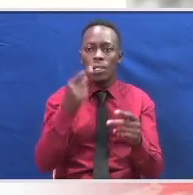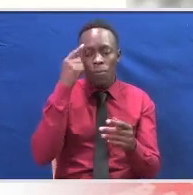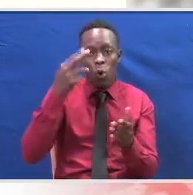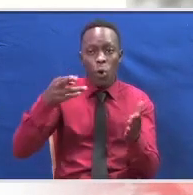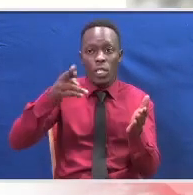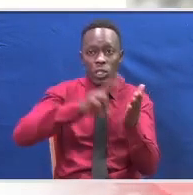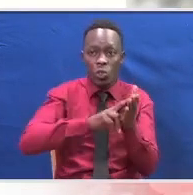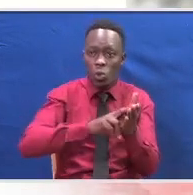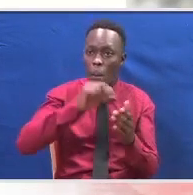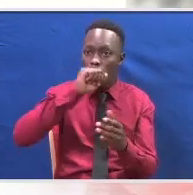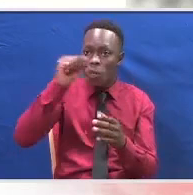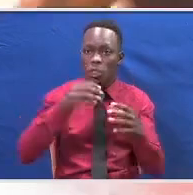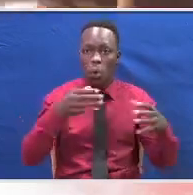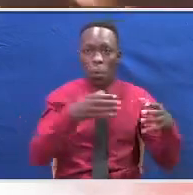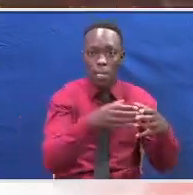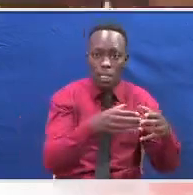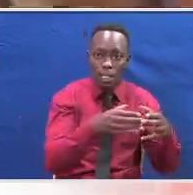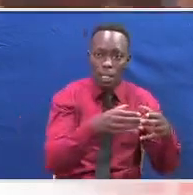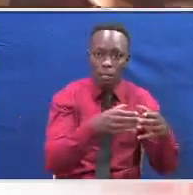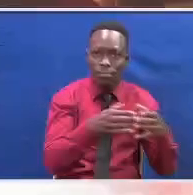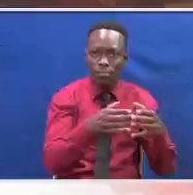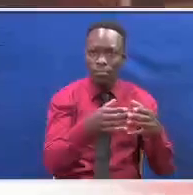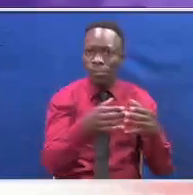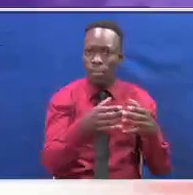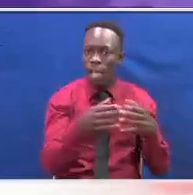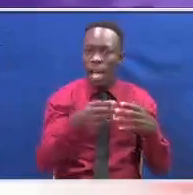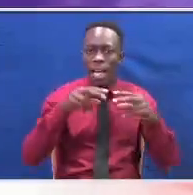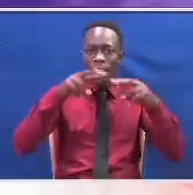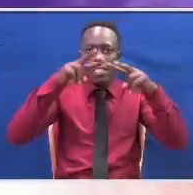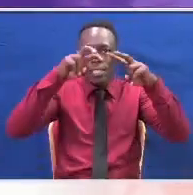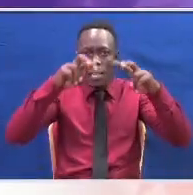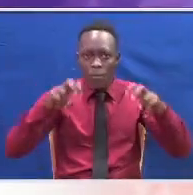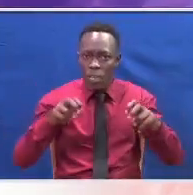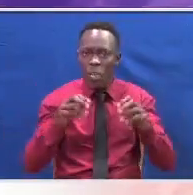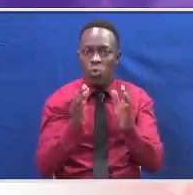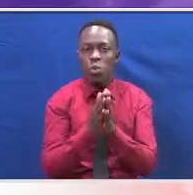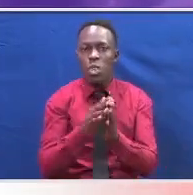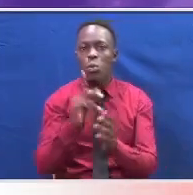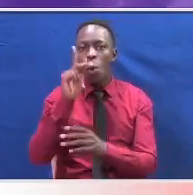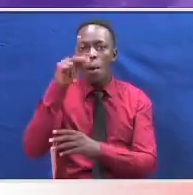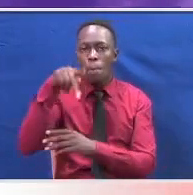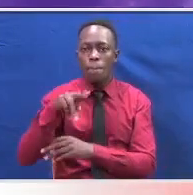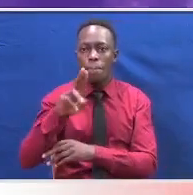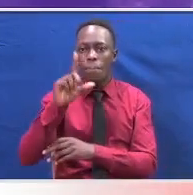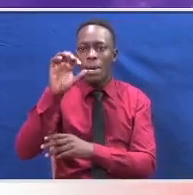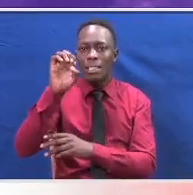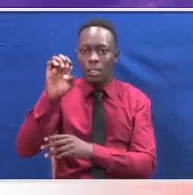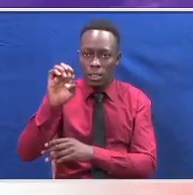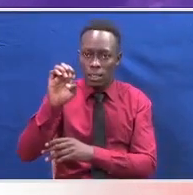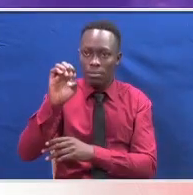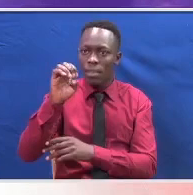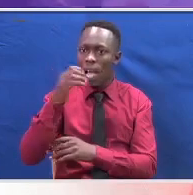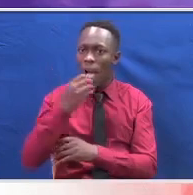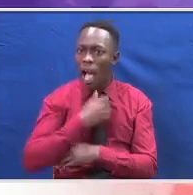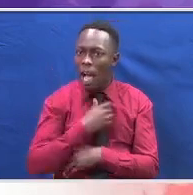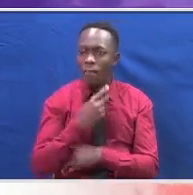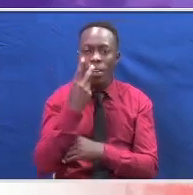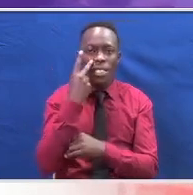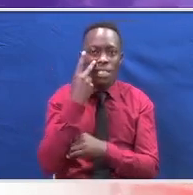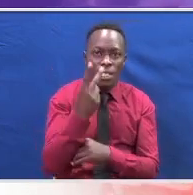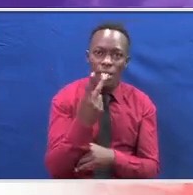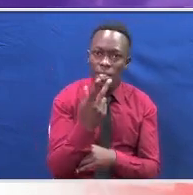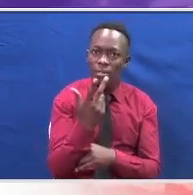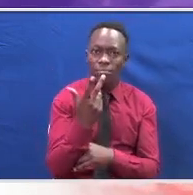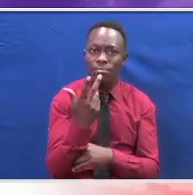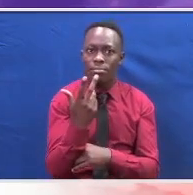political party? Well, according to a survey conducted by One Pulse, a consumer survey firm that collects insights in